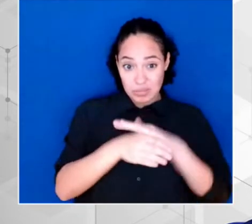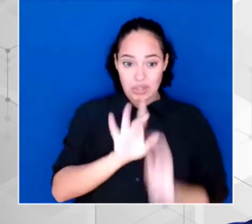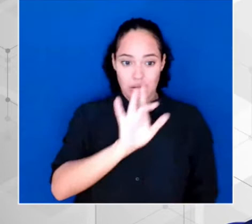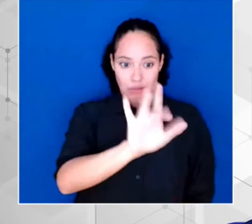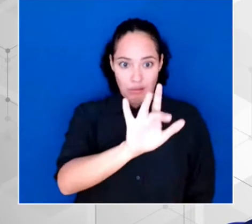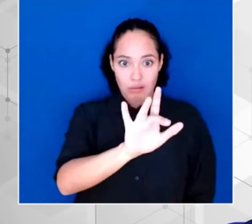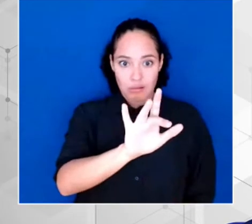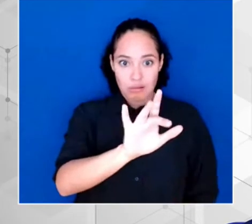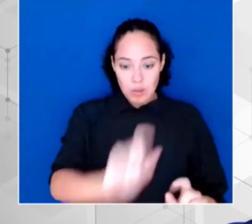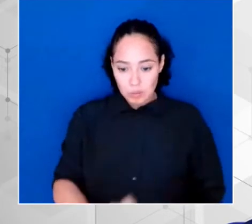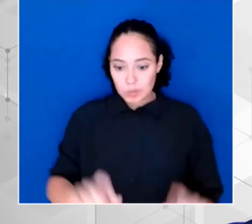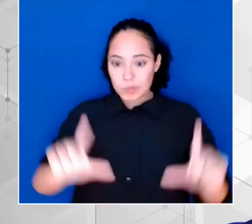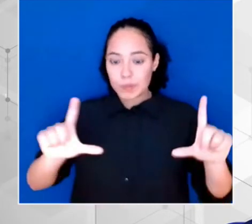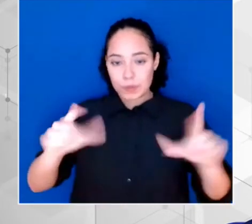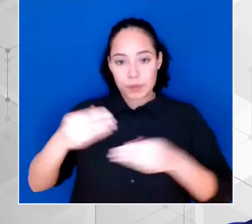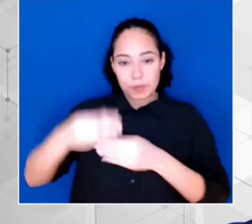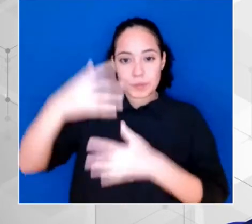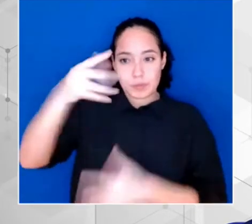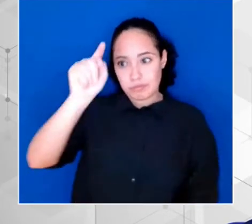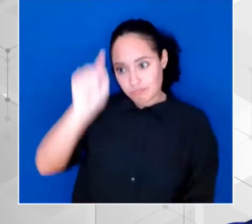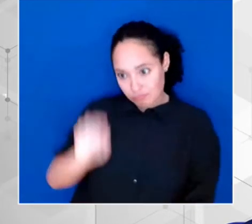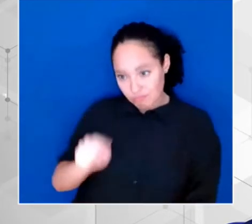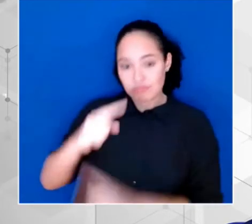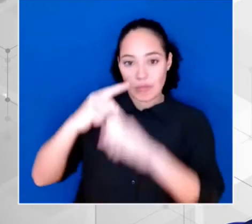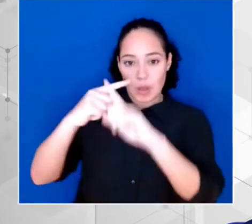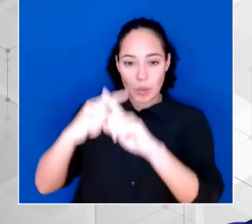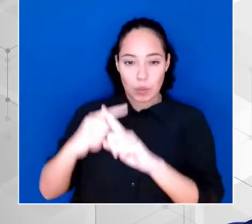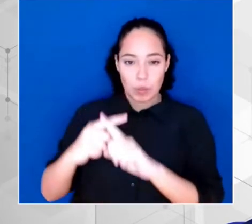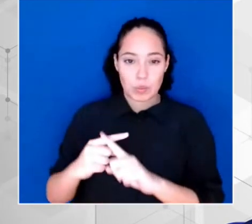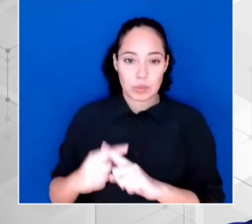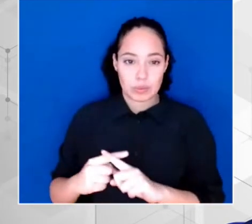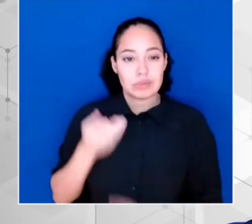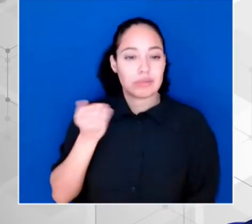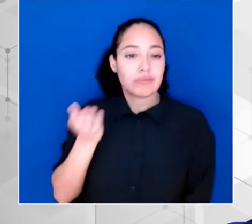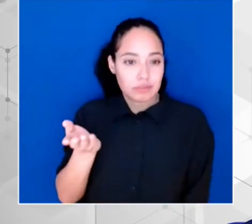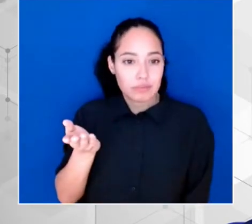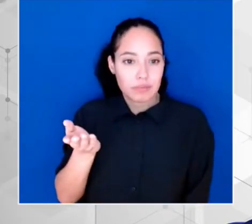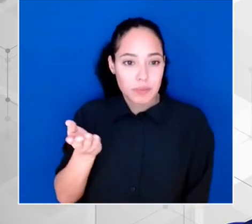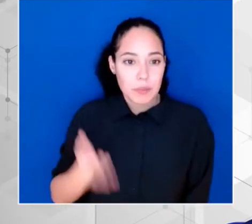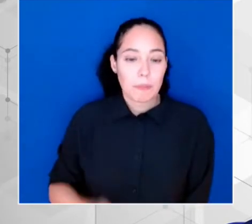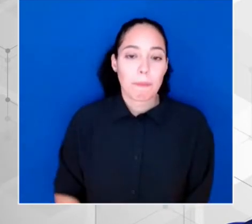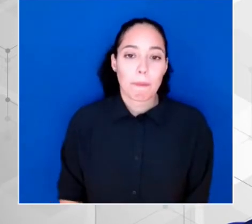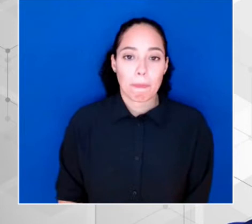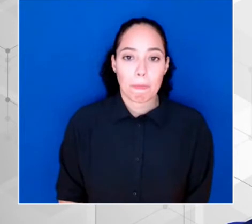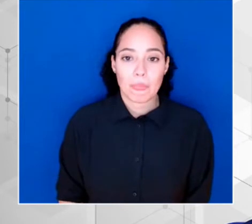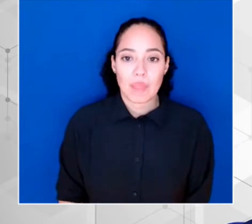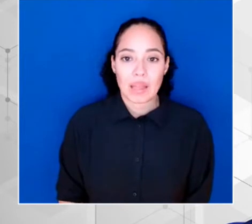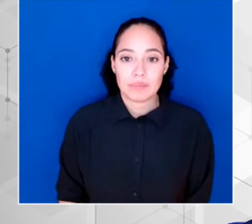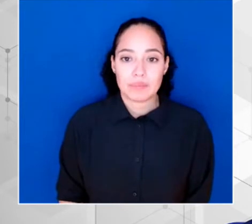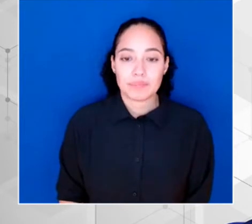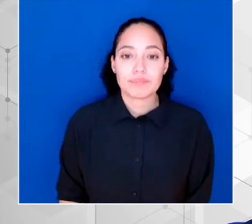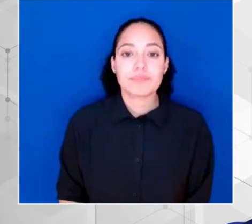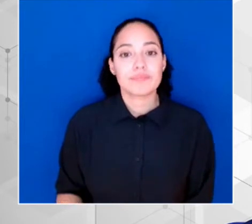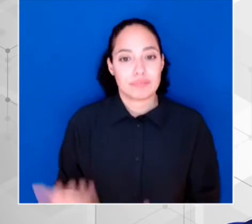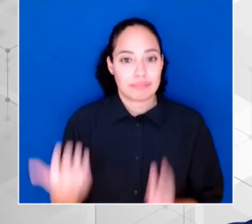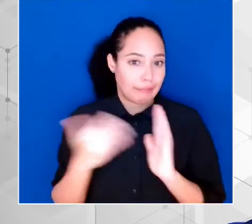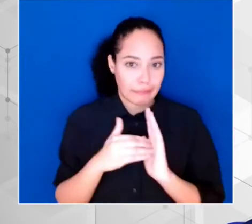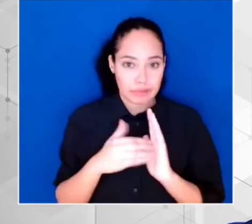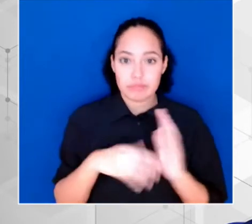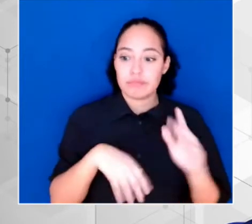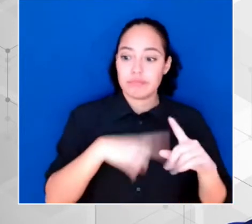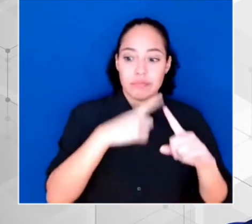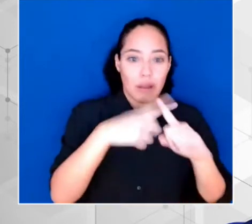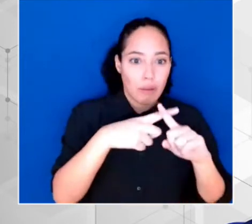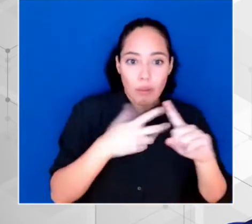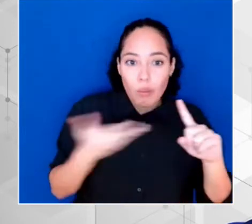the accessibility test are there. You can see again what is the error, which element is provoking the error,